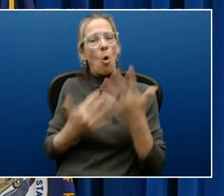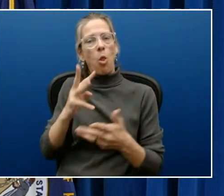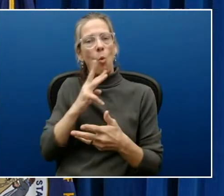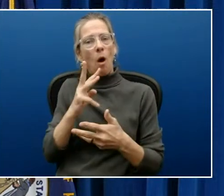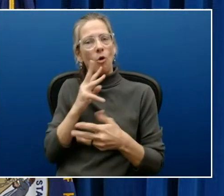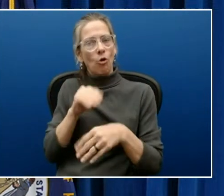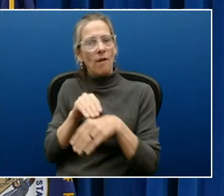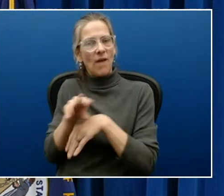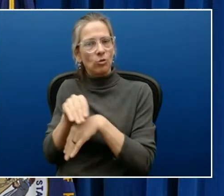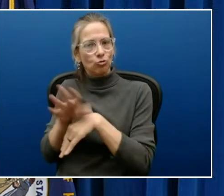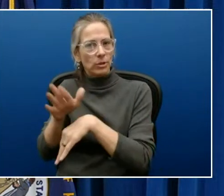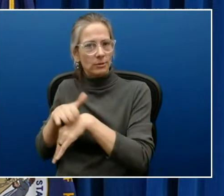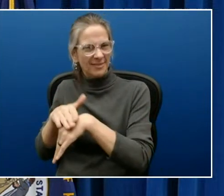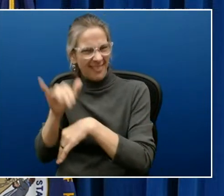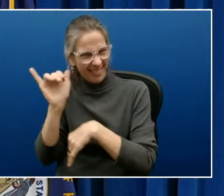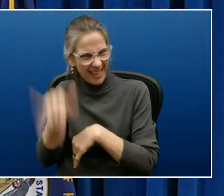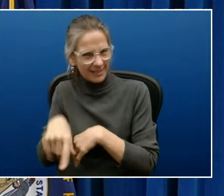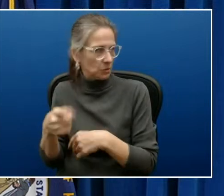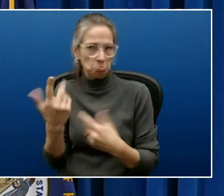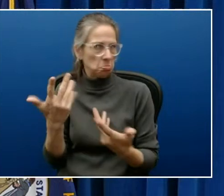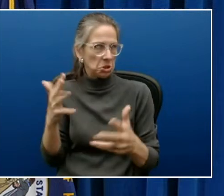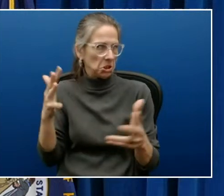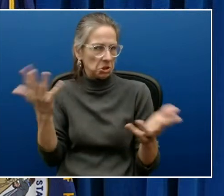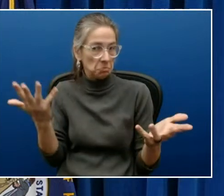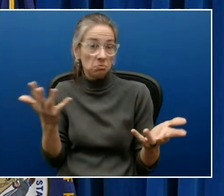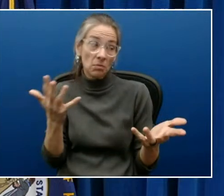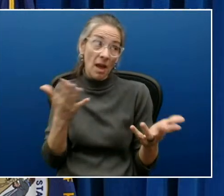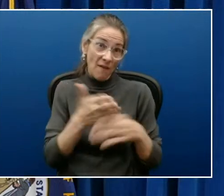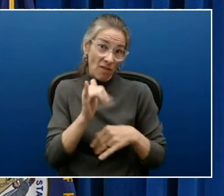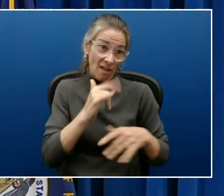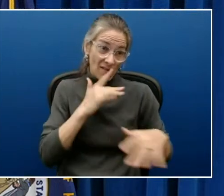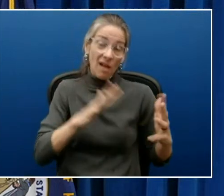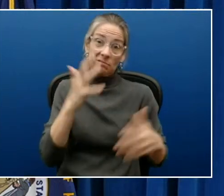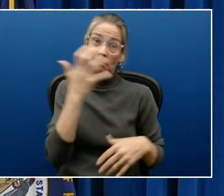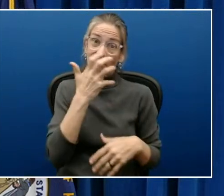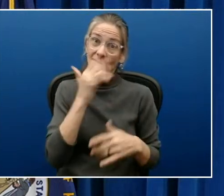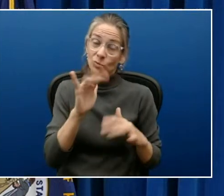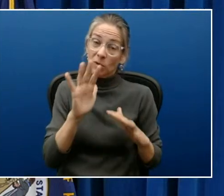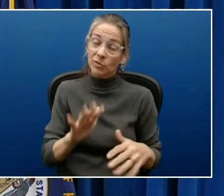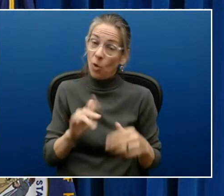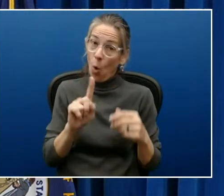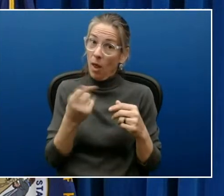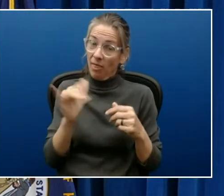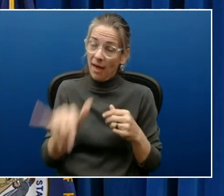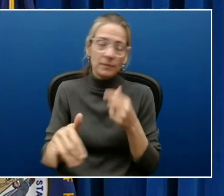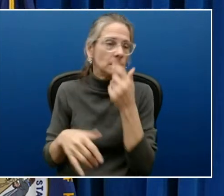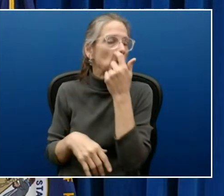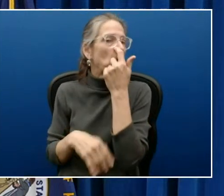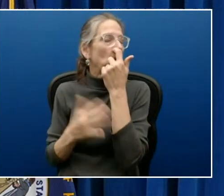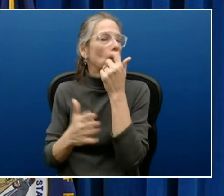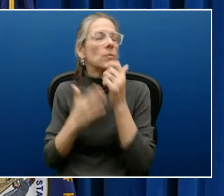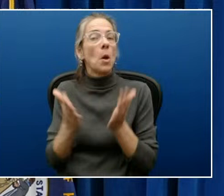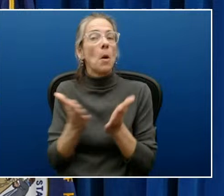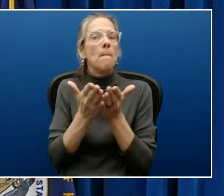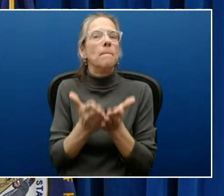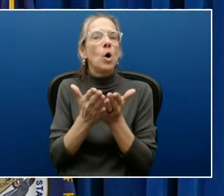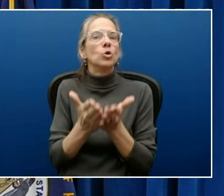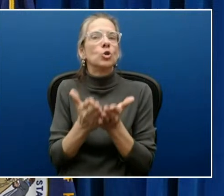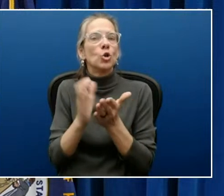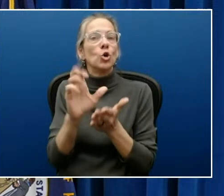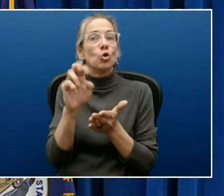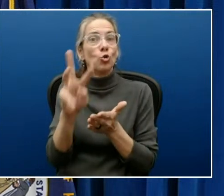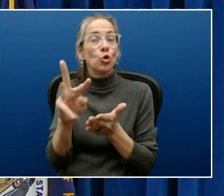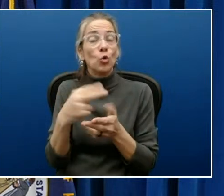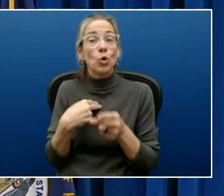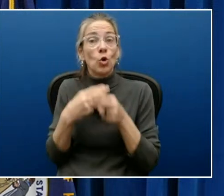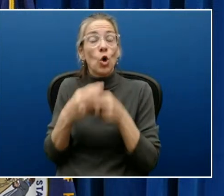For that to happen that quickly is pretty incredible. To give you an update on our boat crews, we call them urban search and rescue